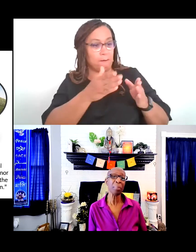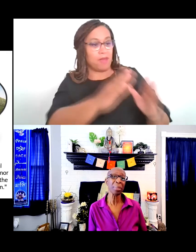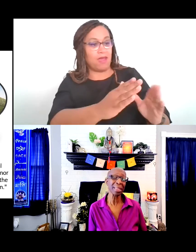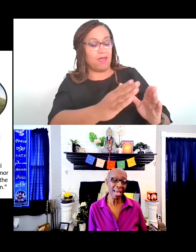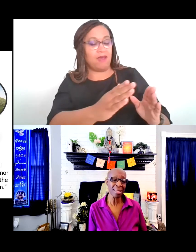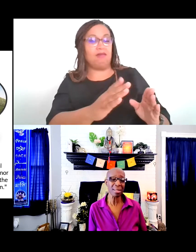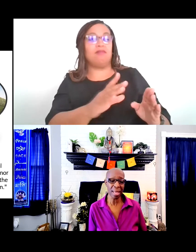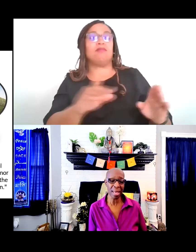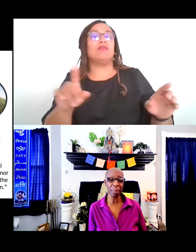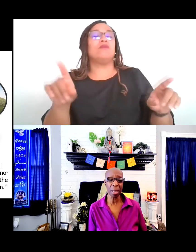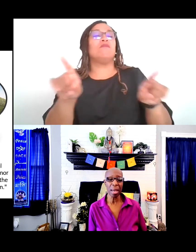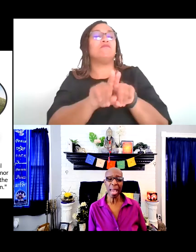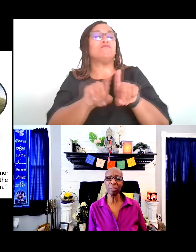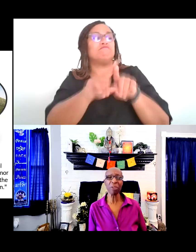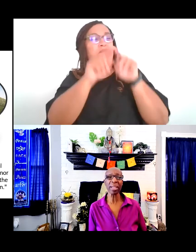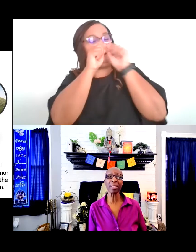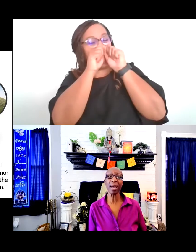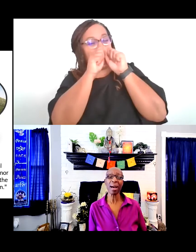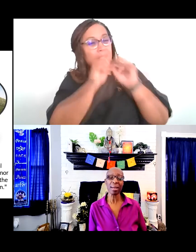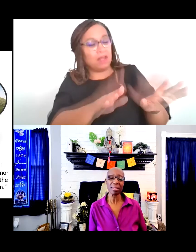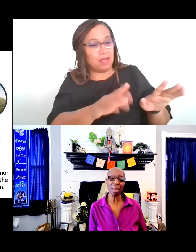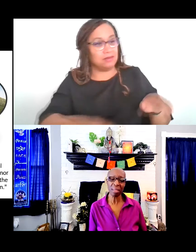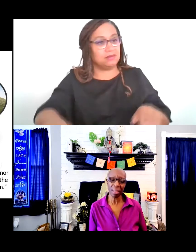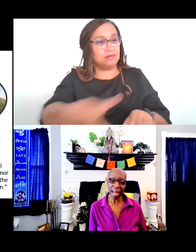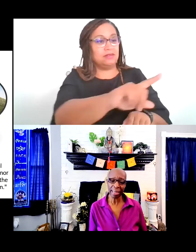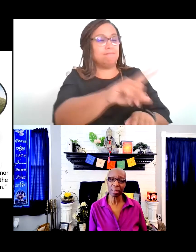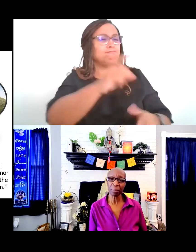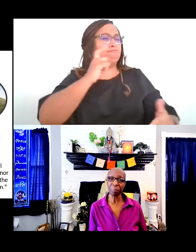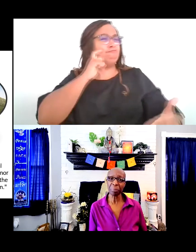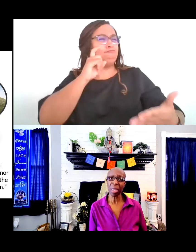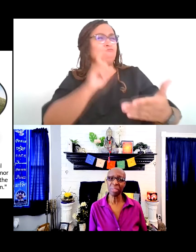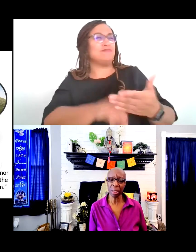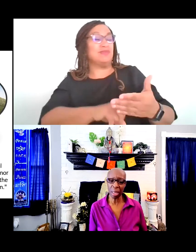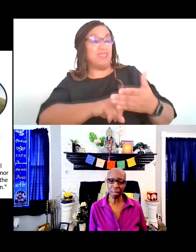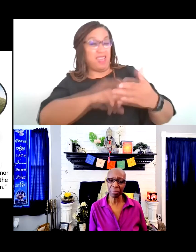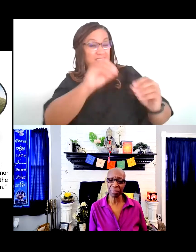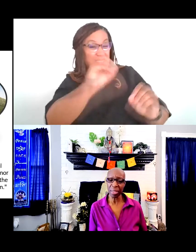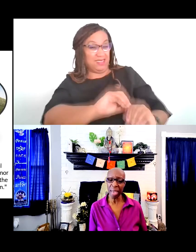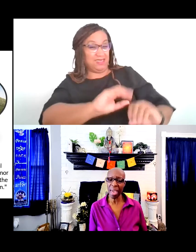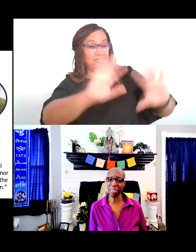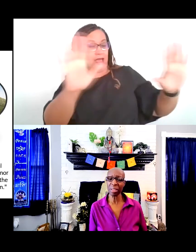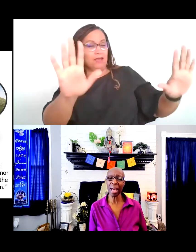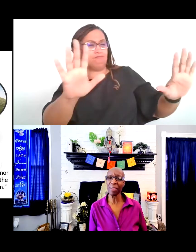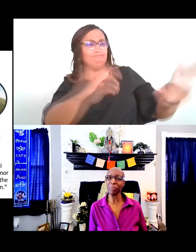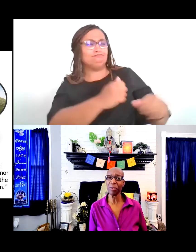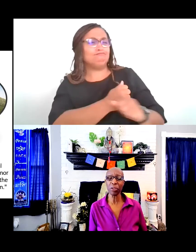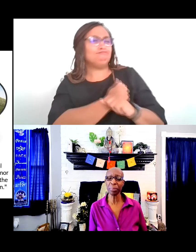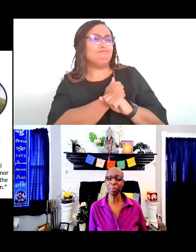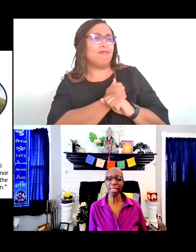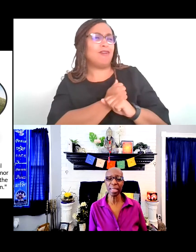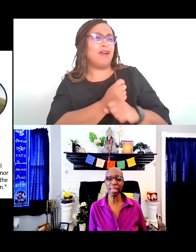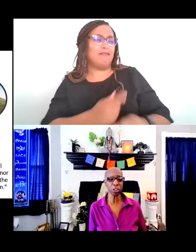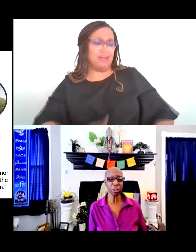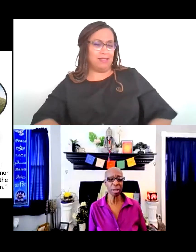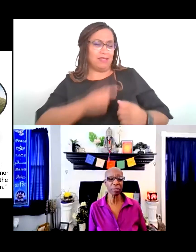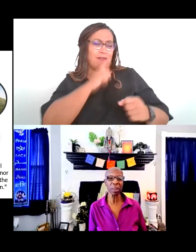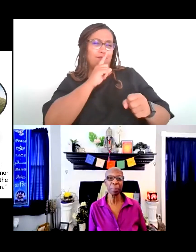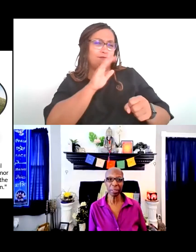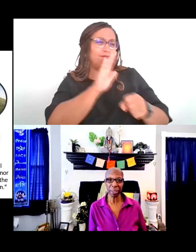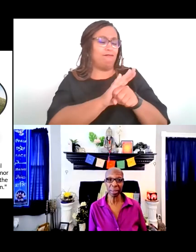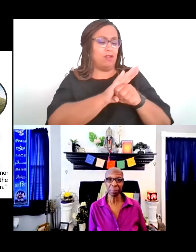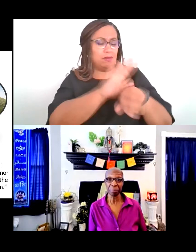also bless them and recognize the light, the love, and the life-affirming nature